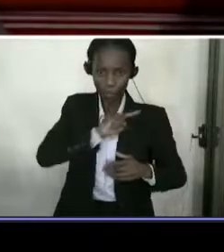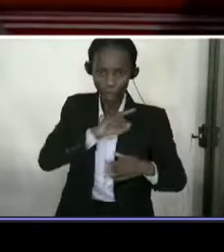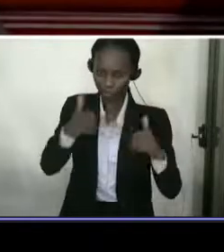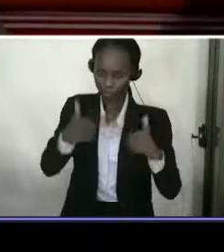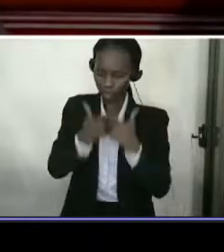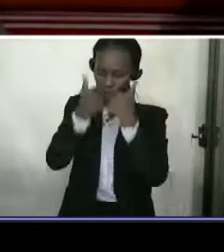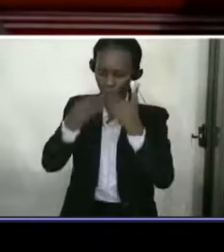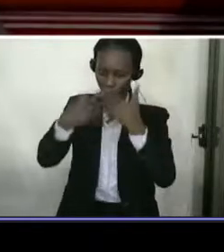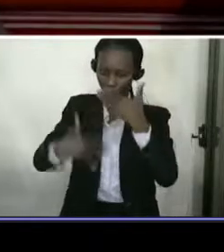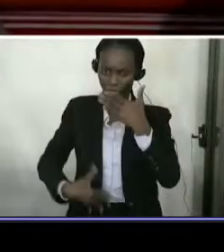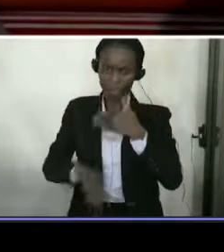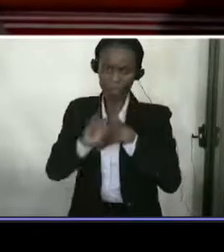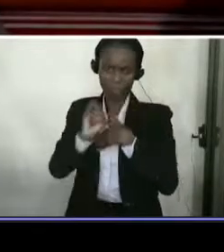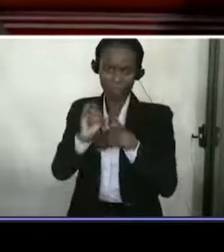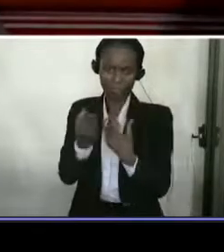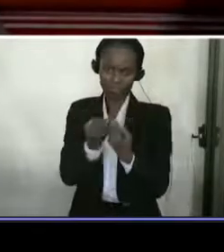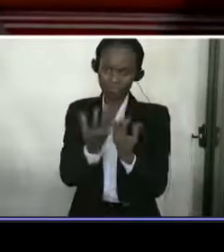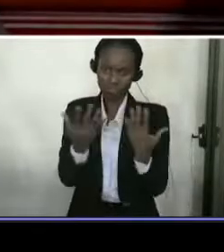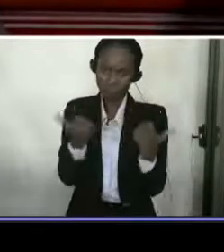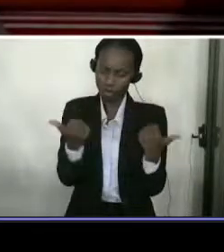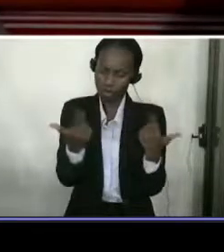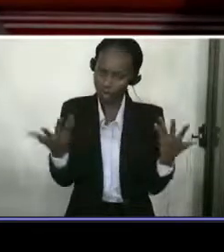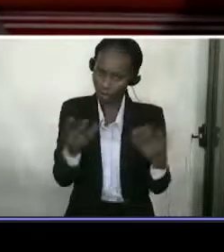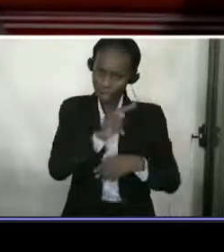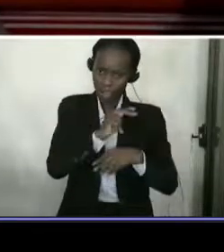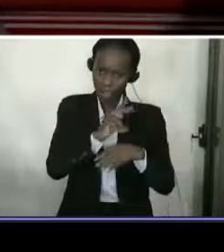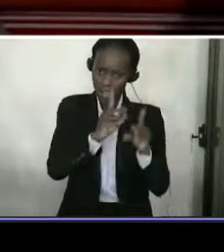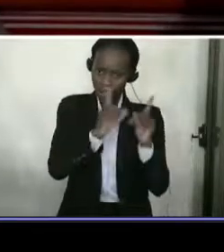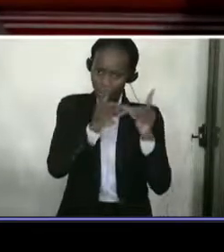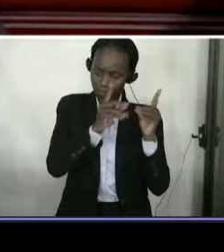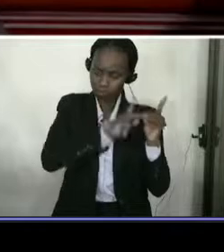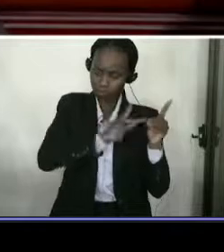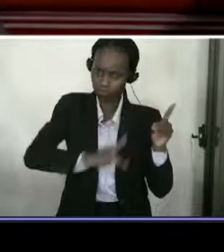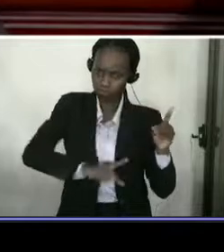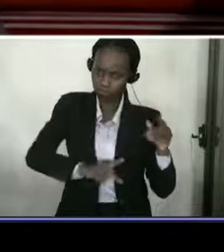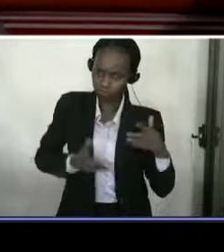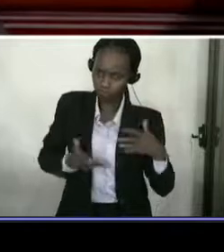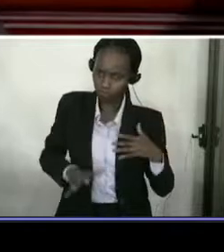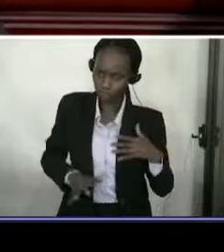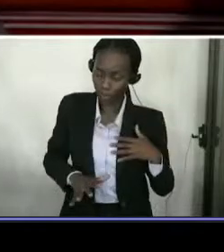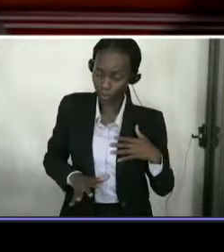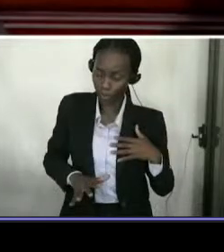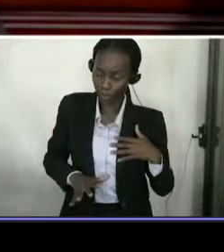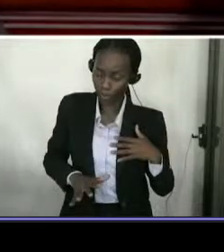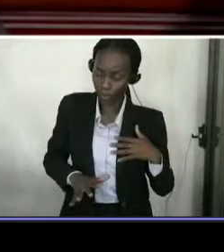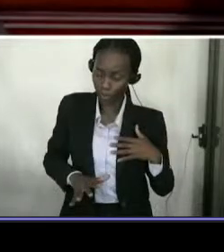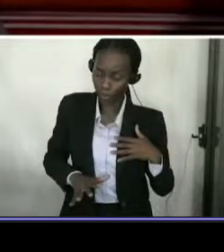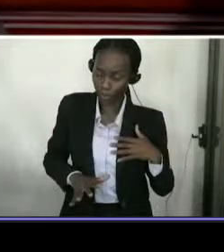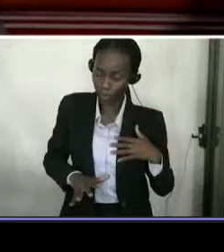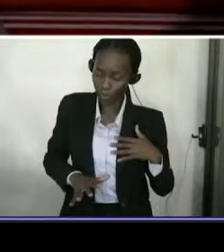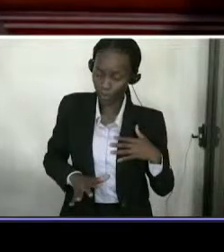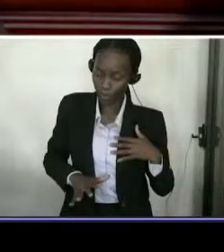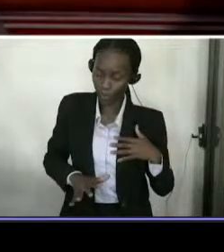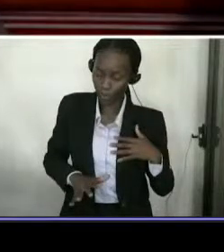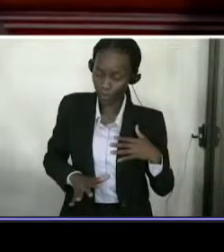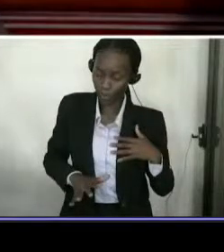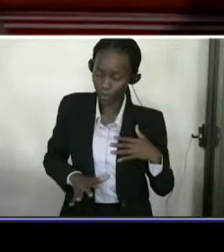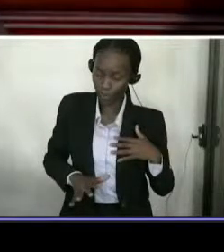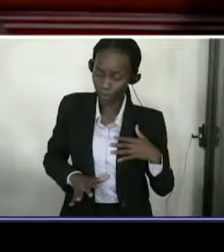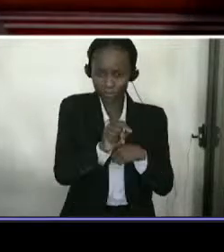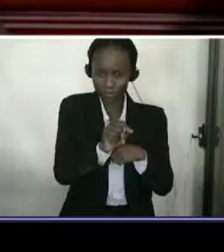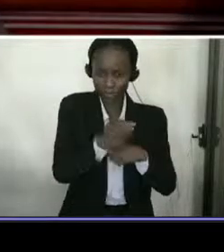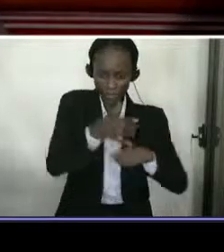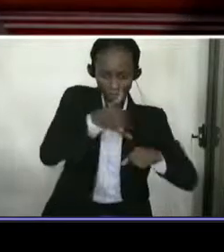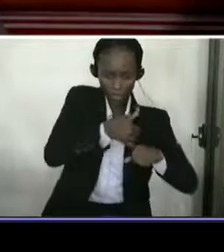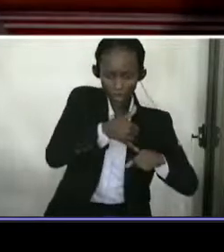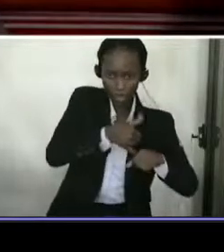that are already in play under the Office of the Premier? What is the position on these challenges faced by the Office of the Premier